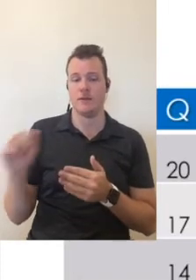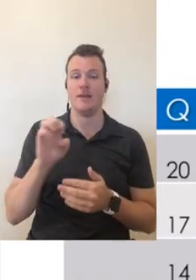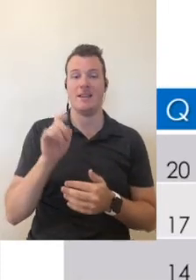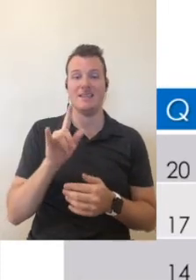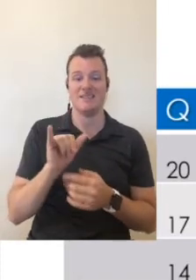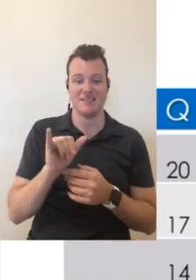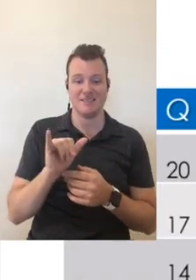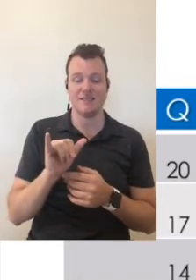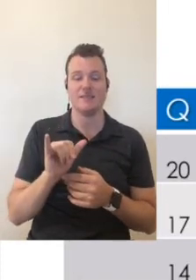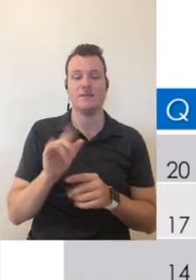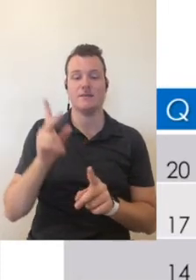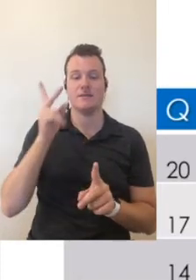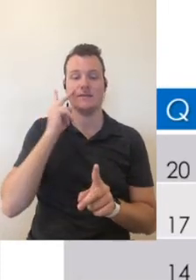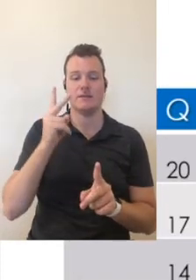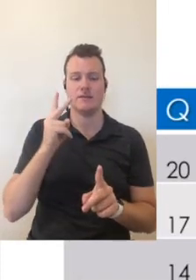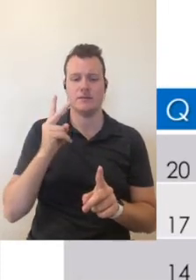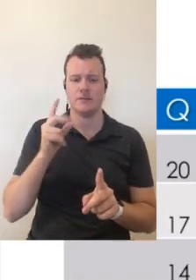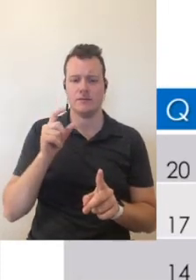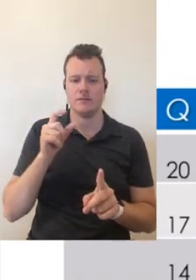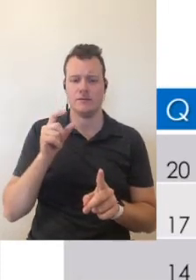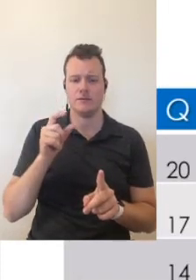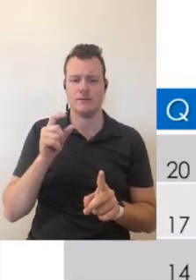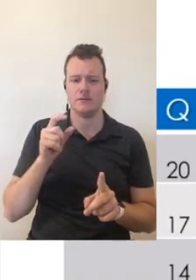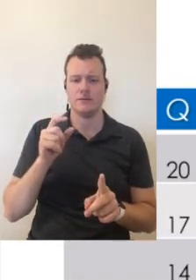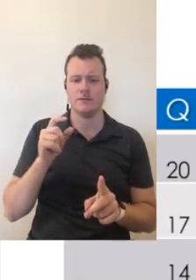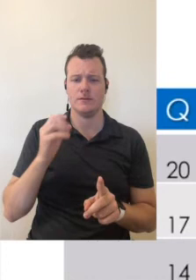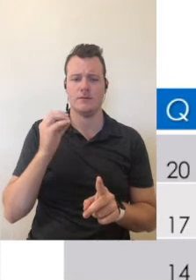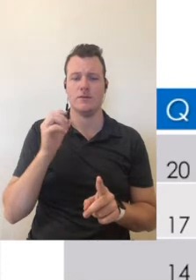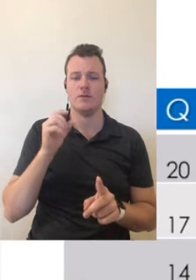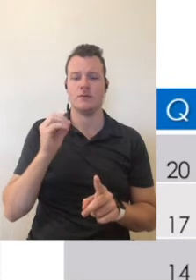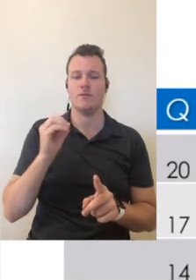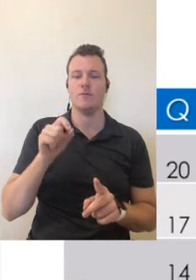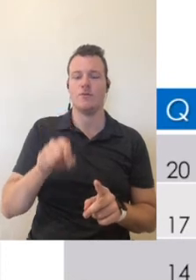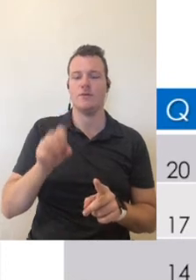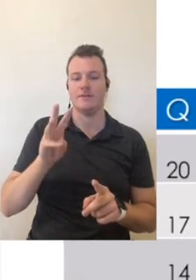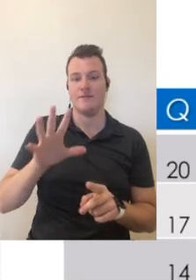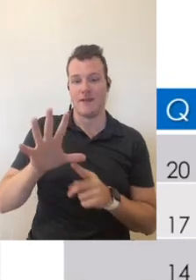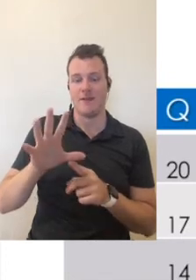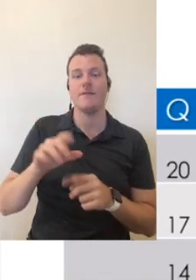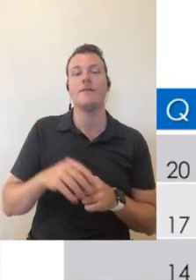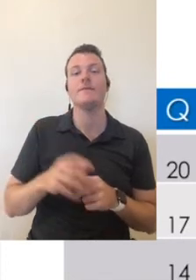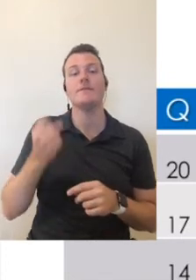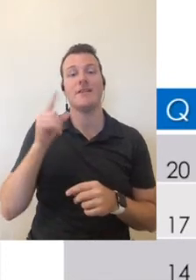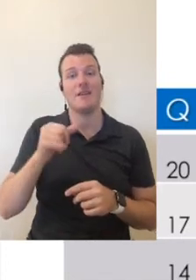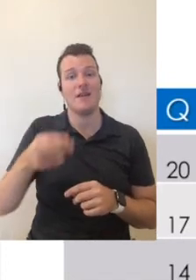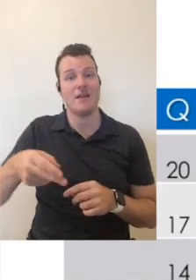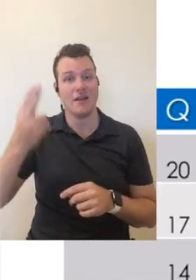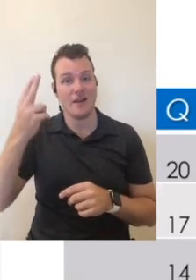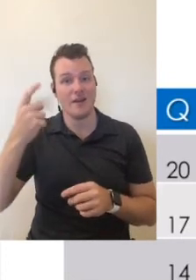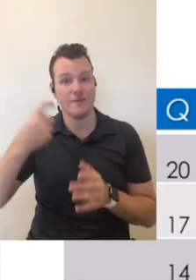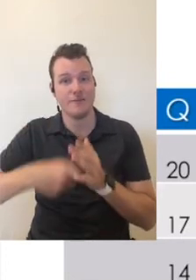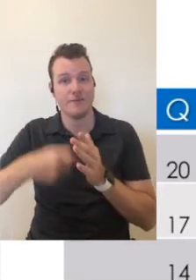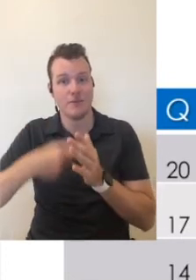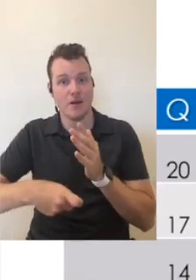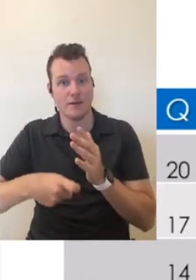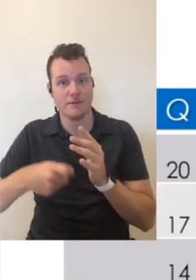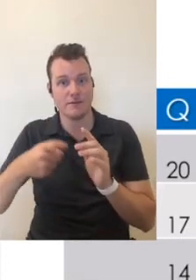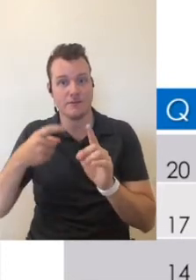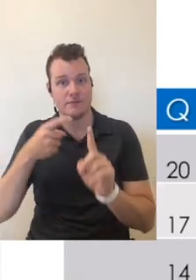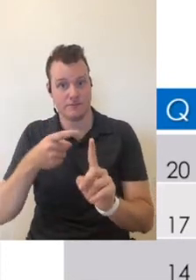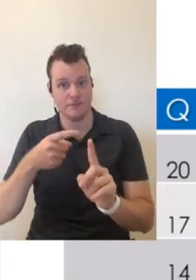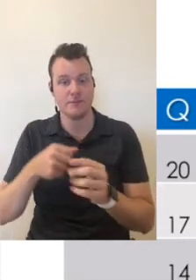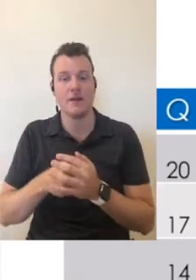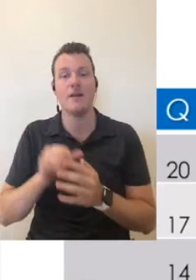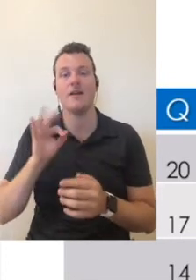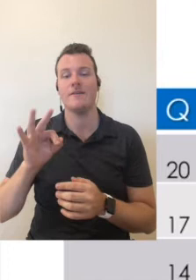minus 1.65. So at this higher end price point, you'll notice that if I